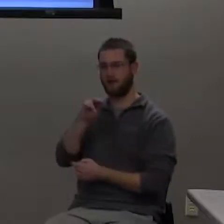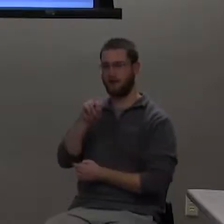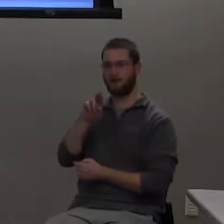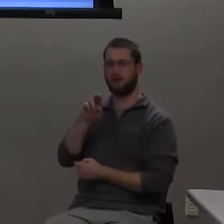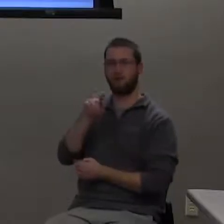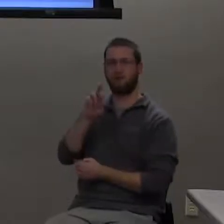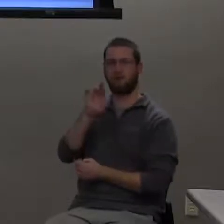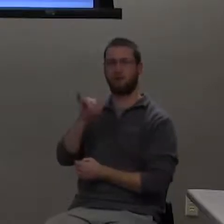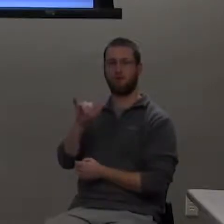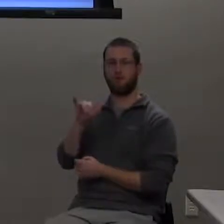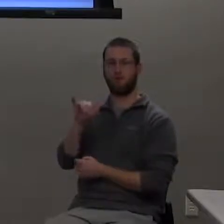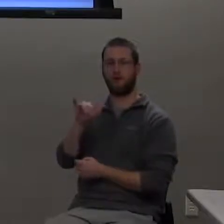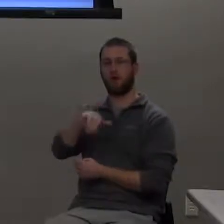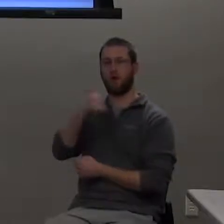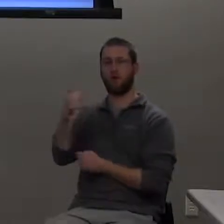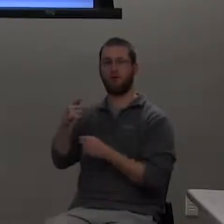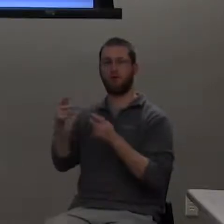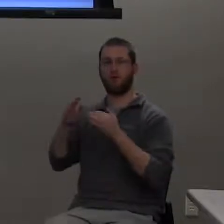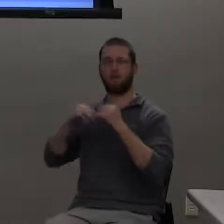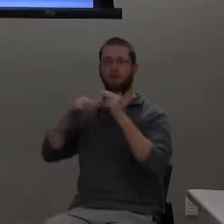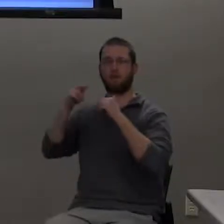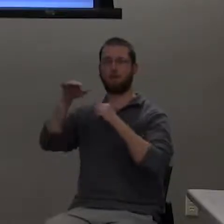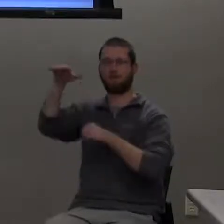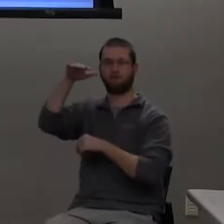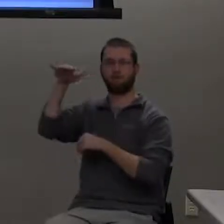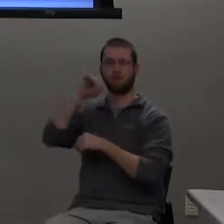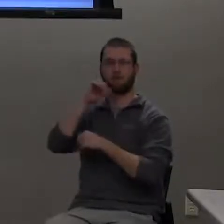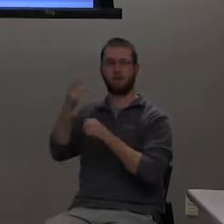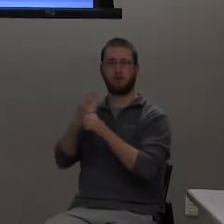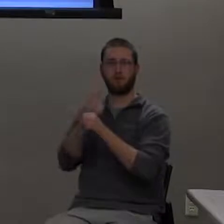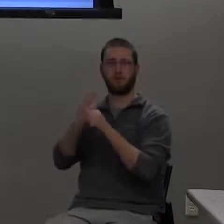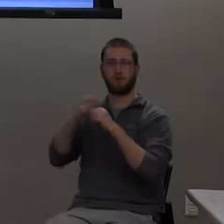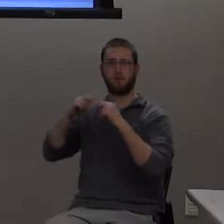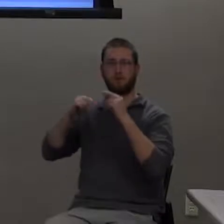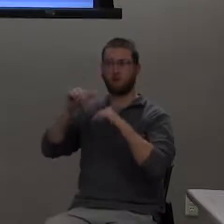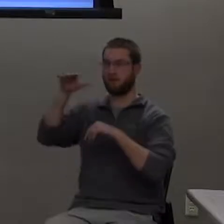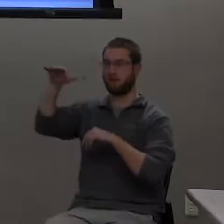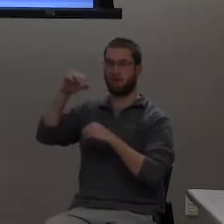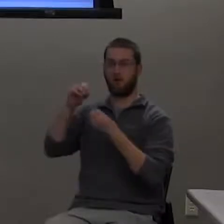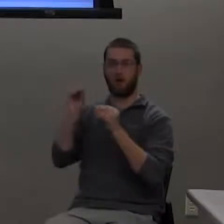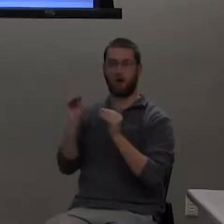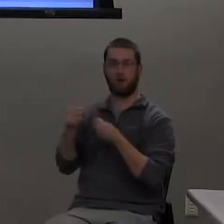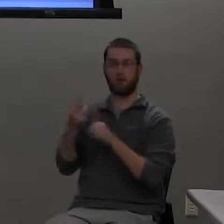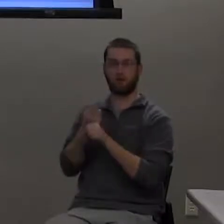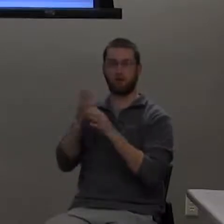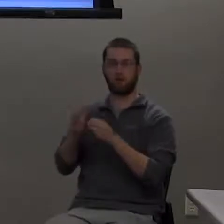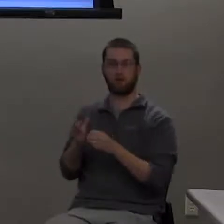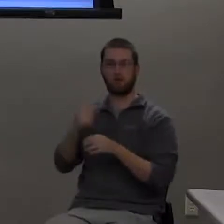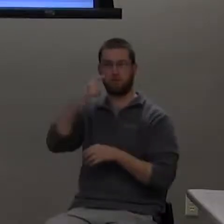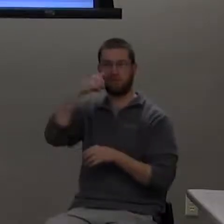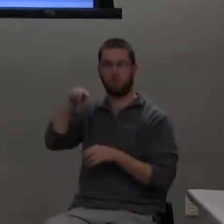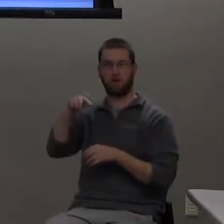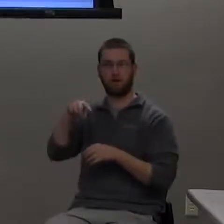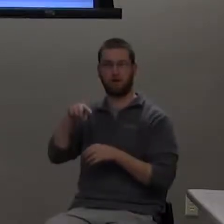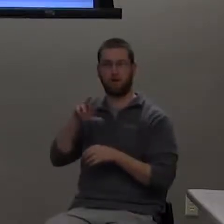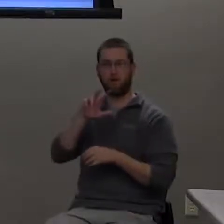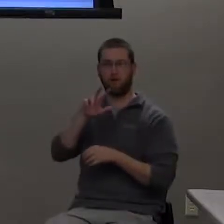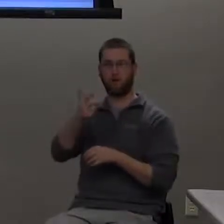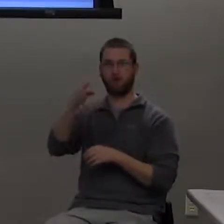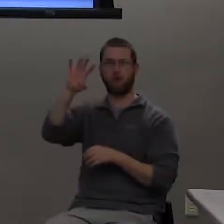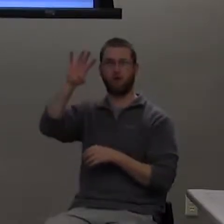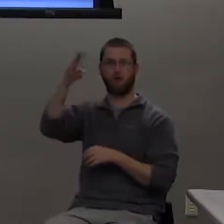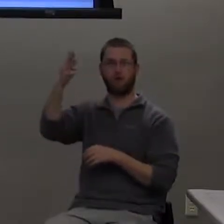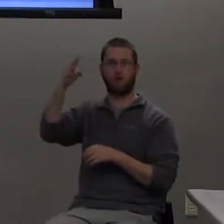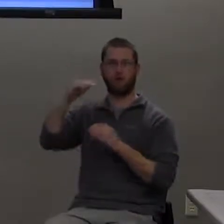level space that is currently unused and seeing what it takes to get it operational. Because office users are okay with upper level space. They don't need the